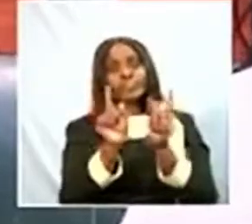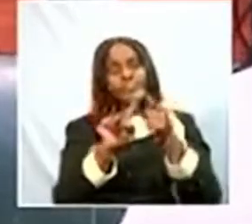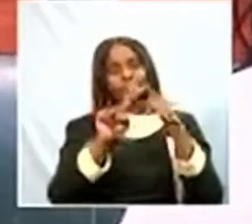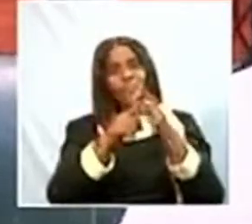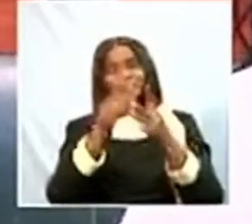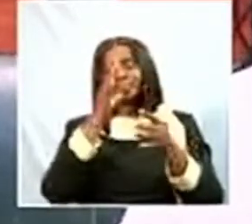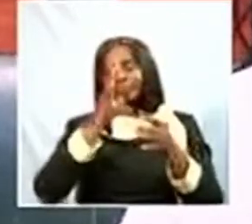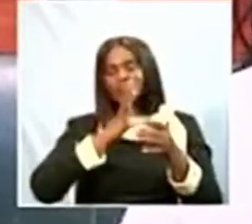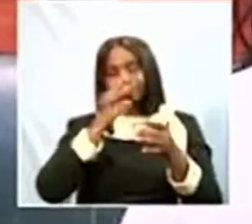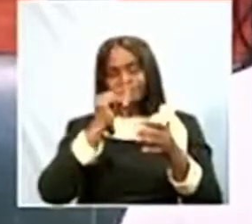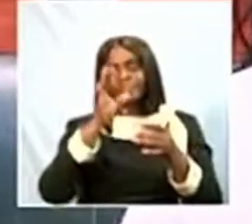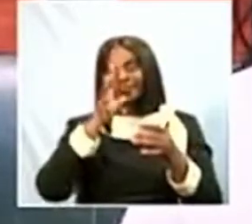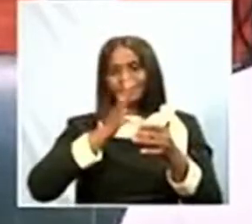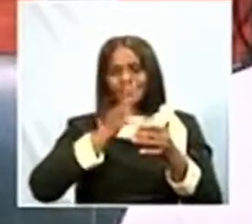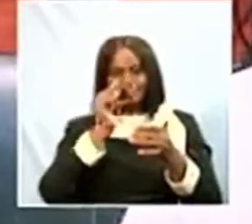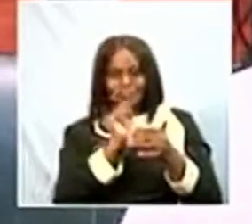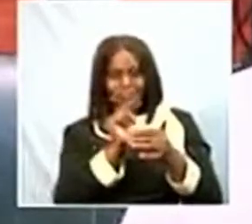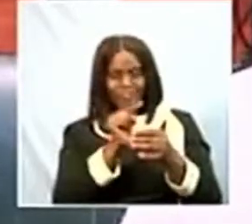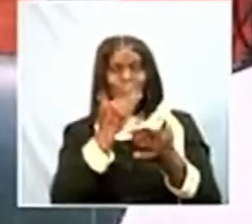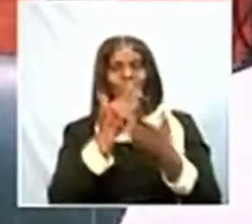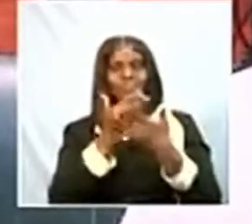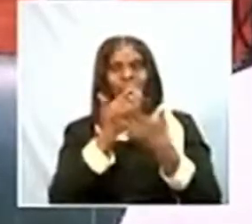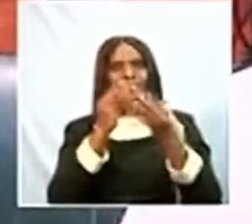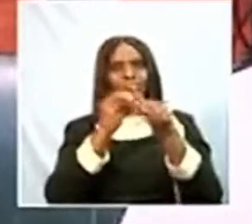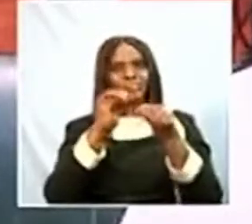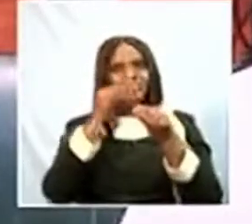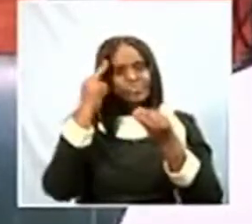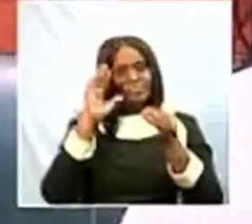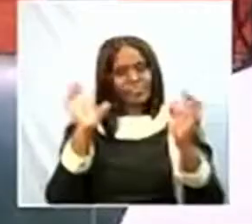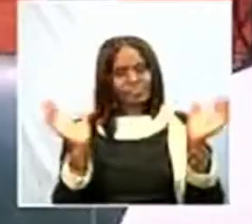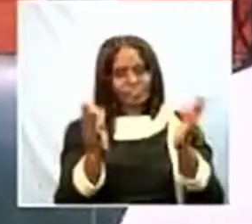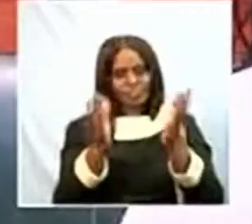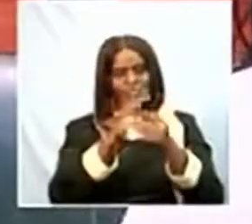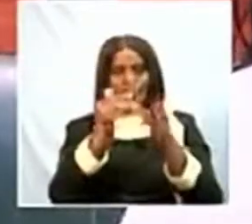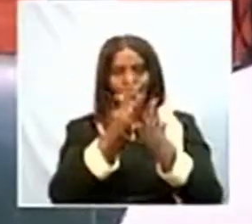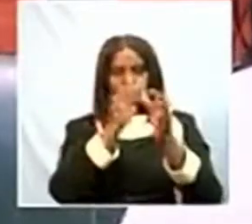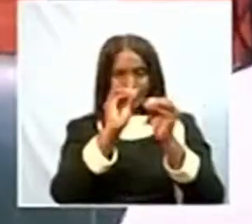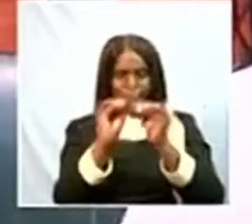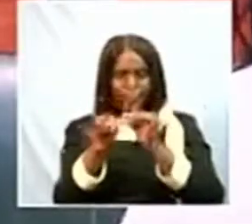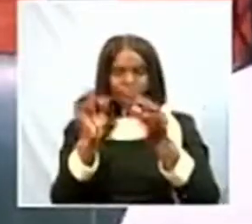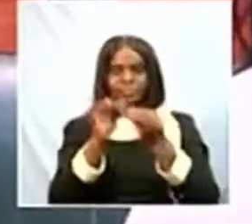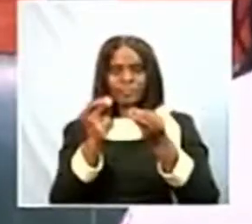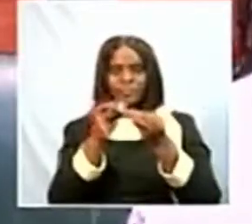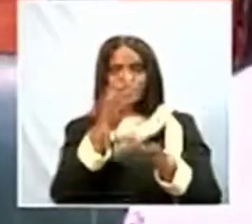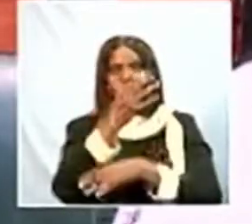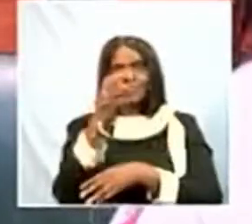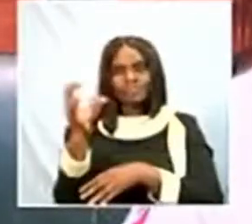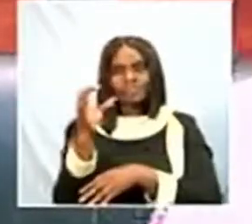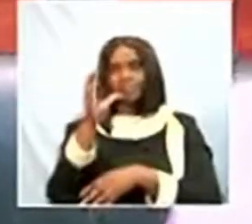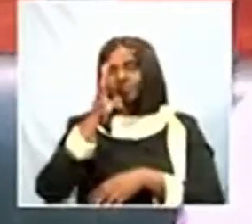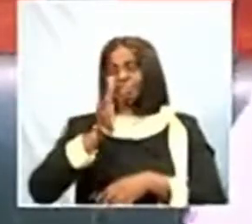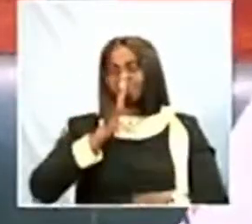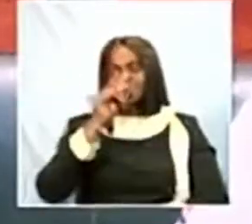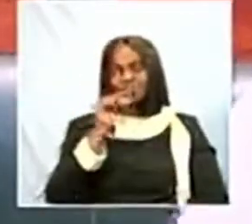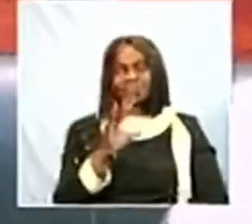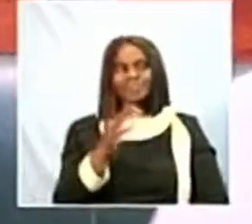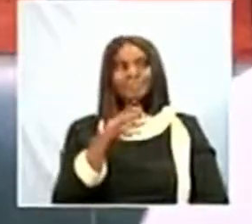Speaker. Madam Speaker, this is the more reason we are all encouraged to plant more trees. Madam Speaker,